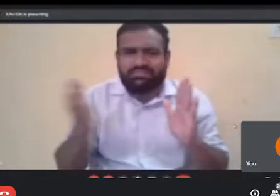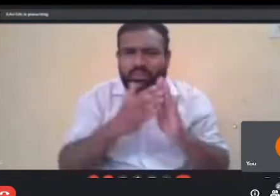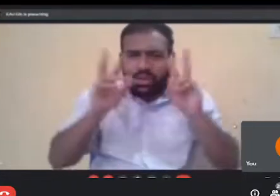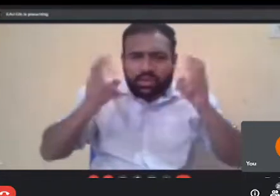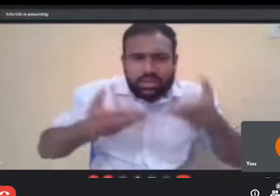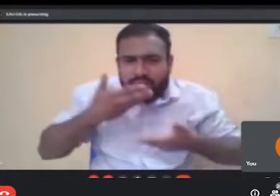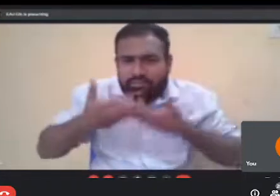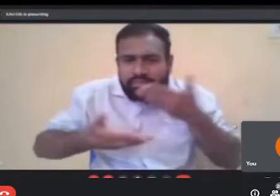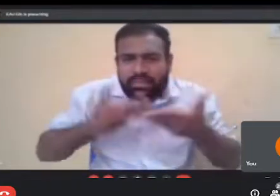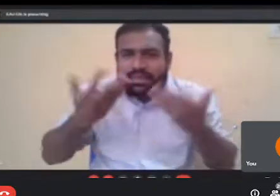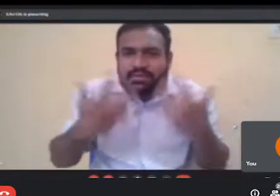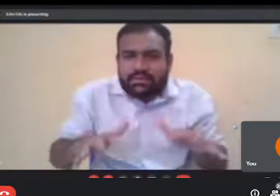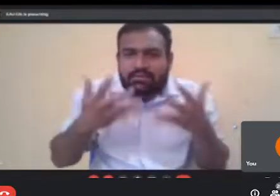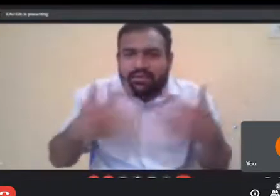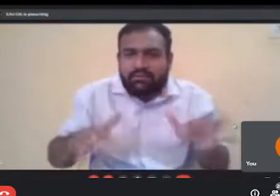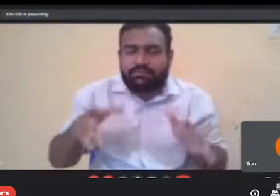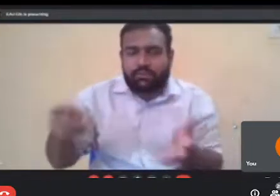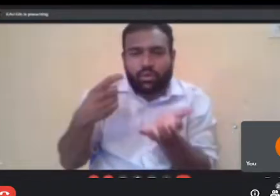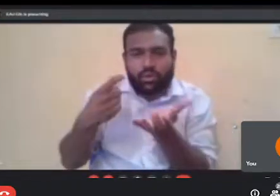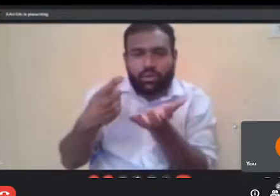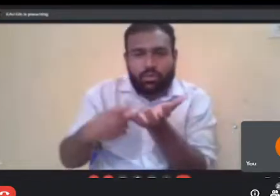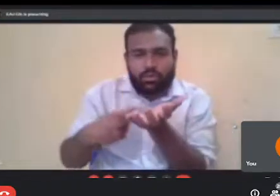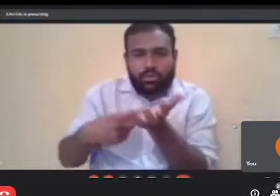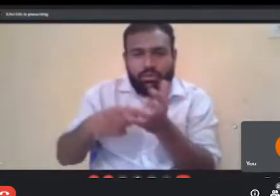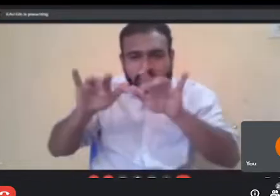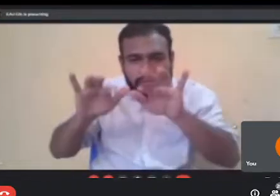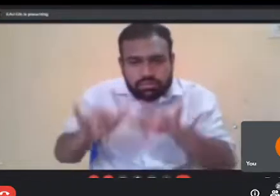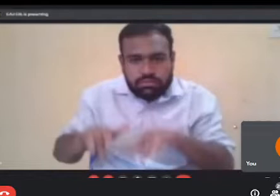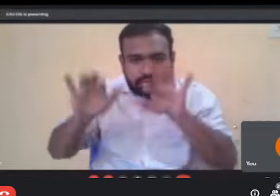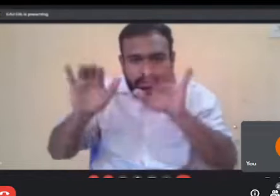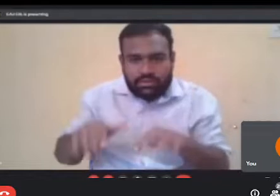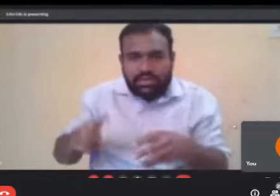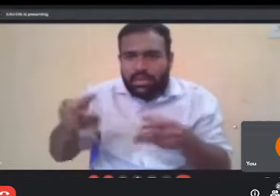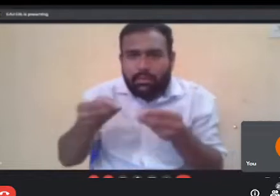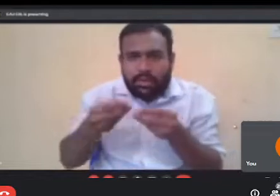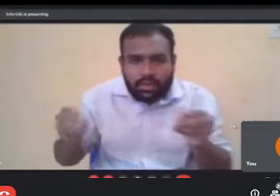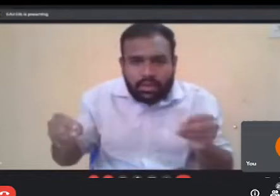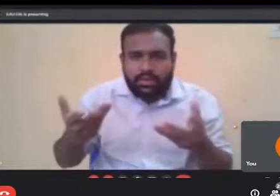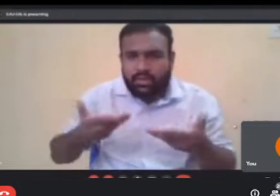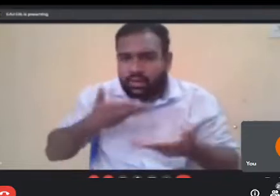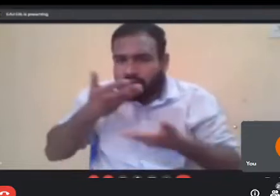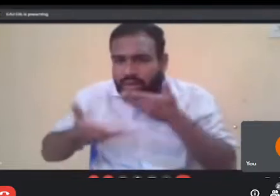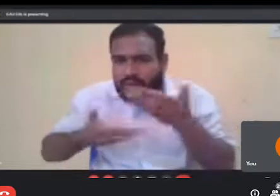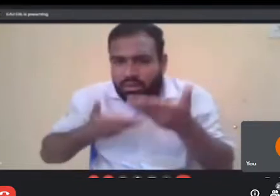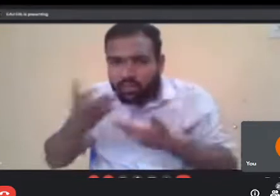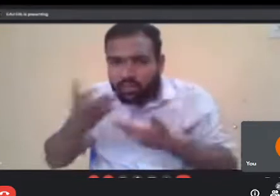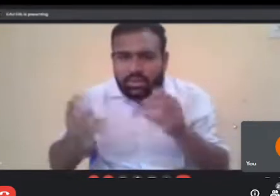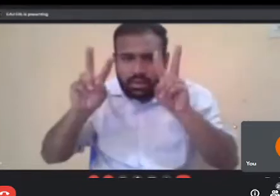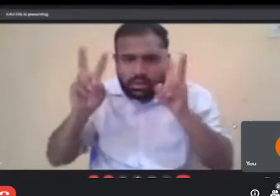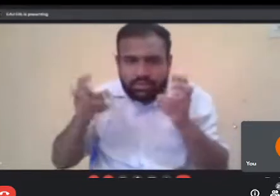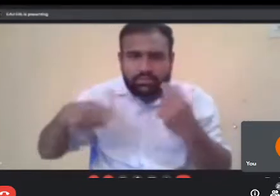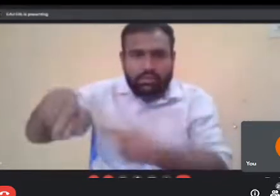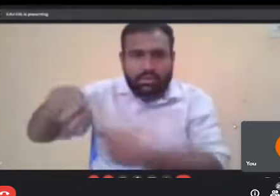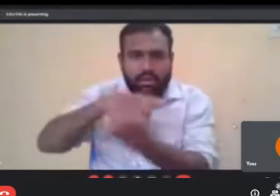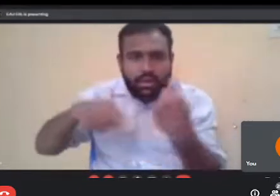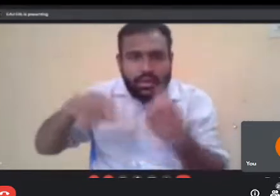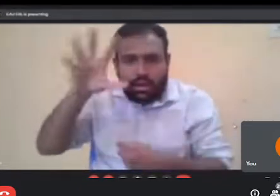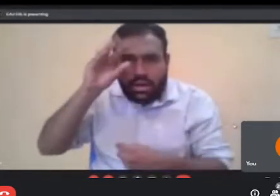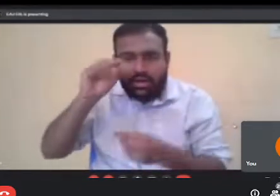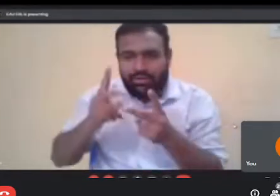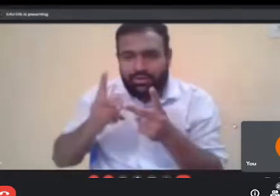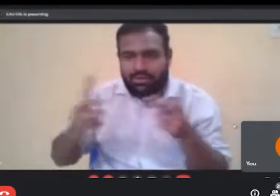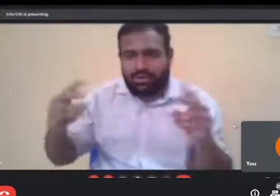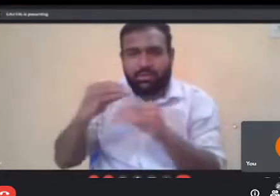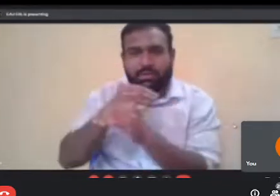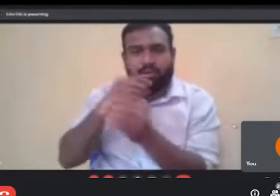1 month, 2 or 3 or 4 will be the topic. After completing that report, once they give us the report about the materials, about the